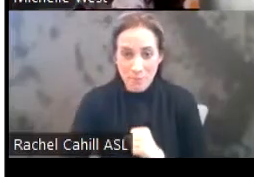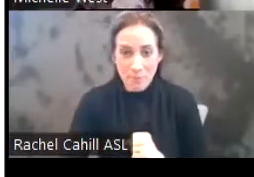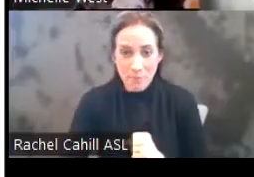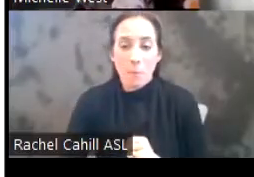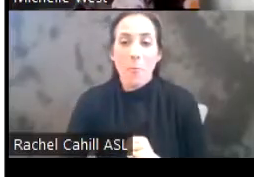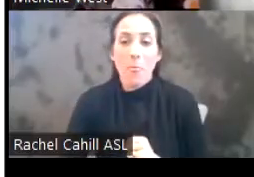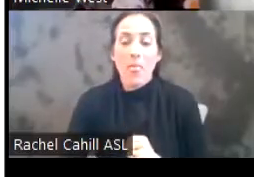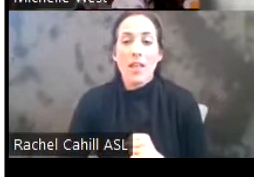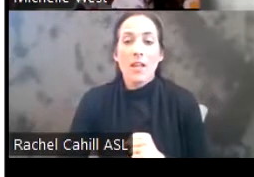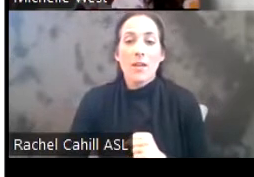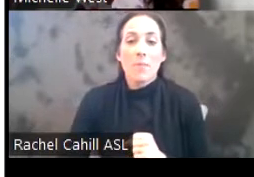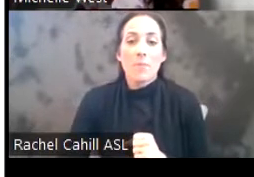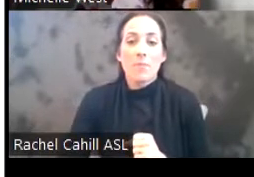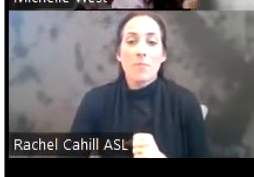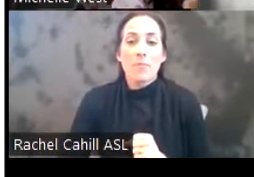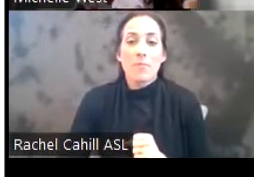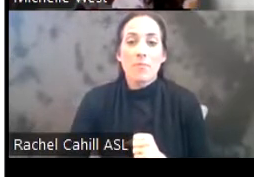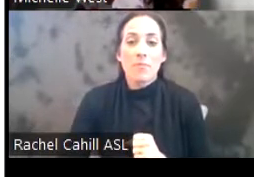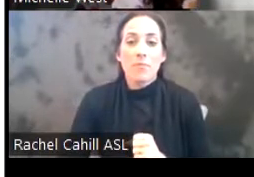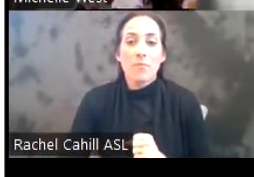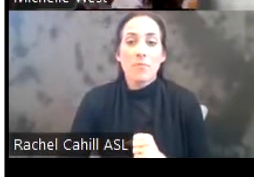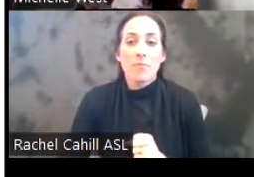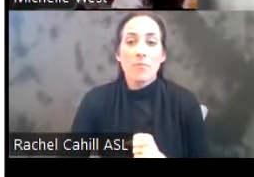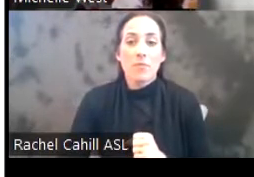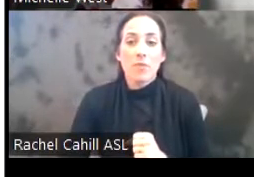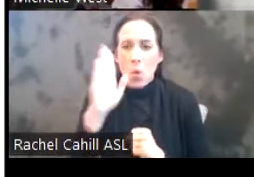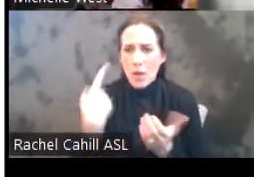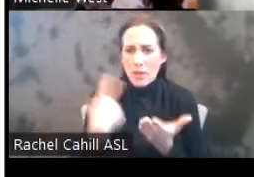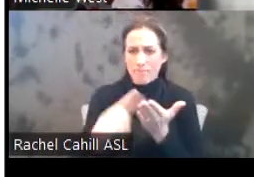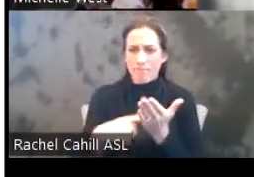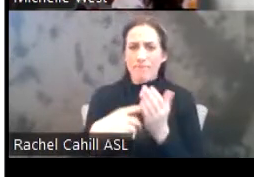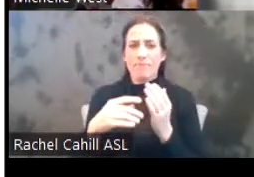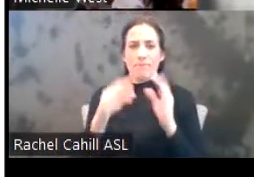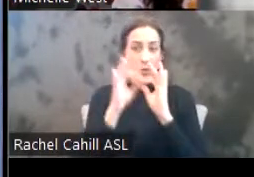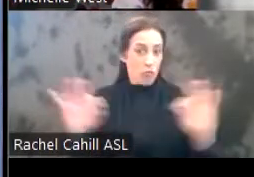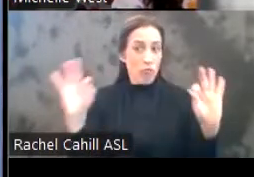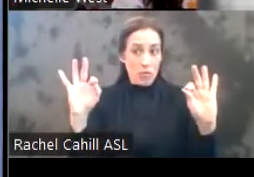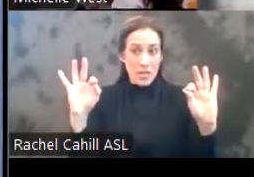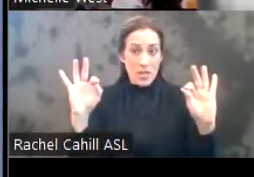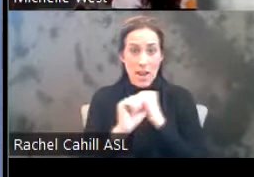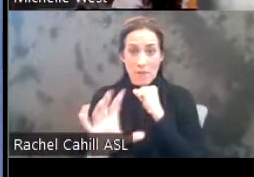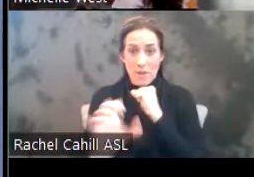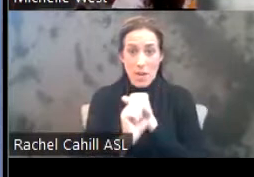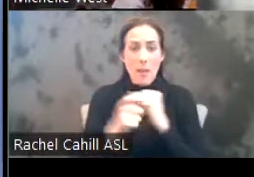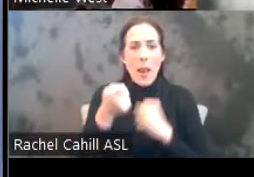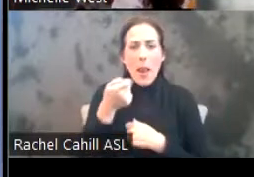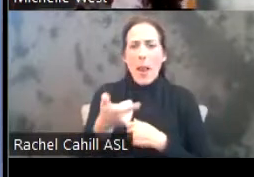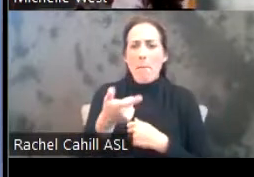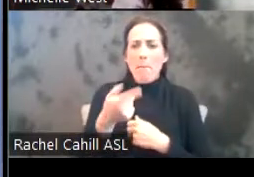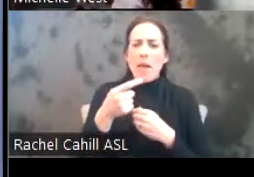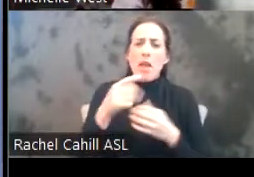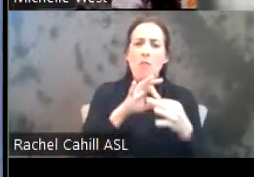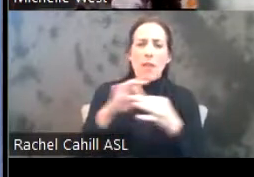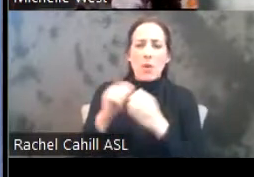if we're going to go over free advertising, but also a little bit about paid